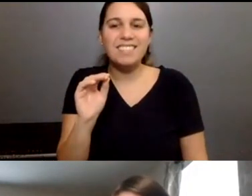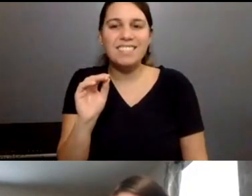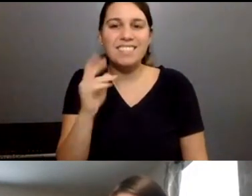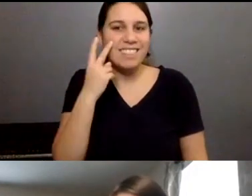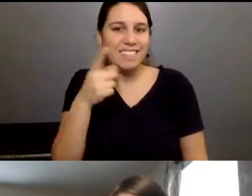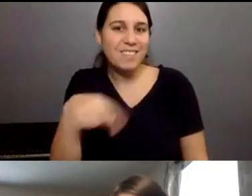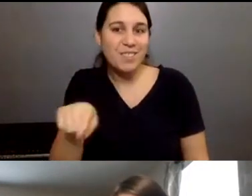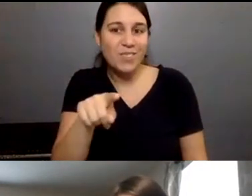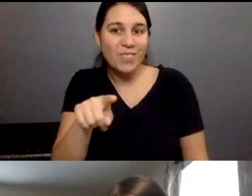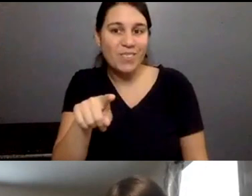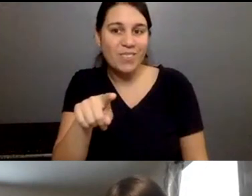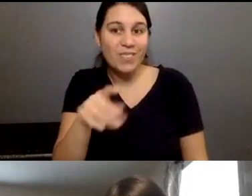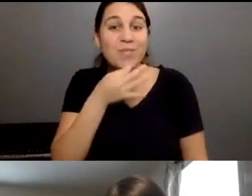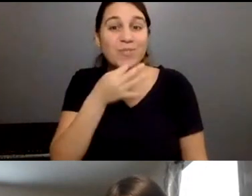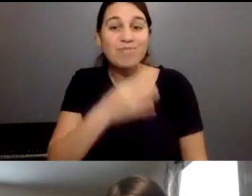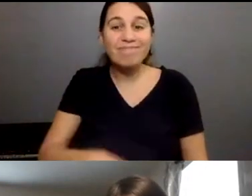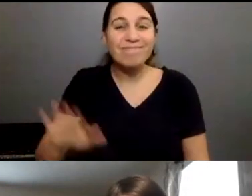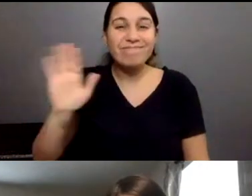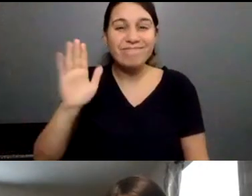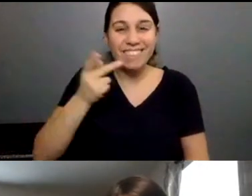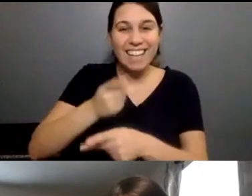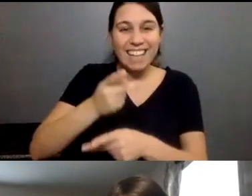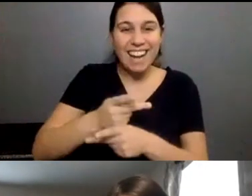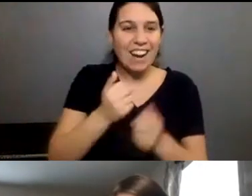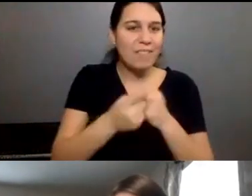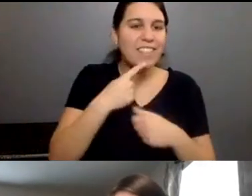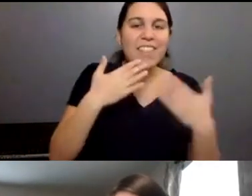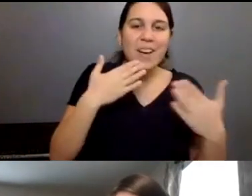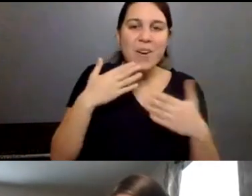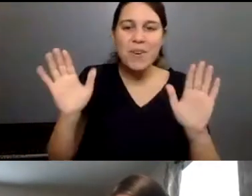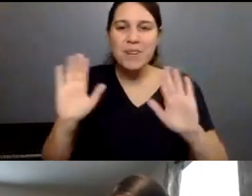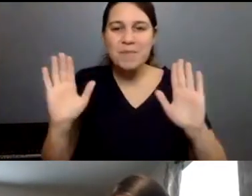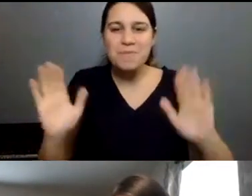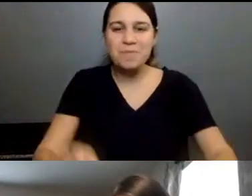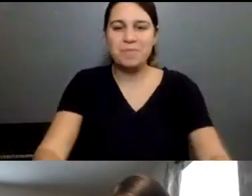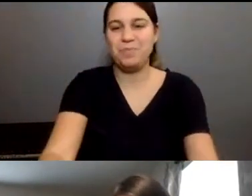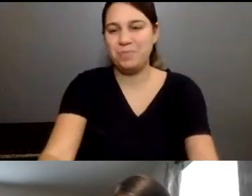see you soon. Take care. Thank you for this opportunity.